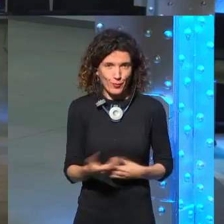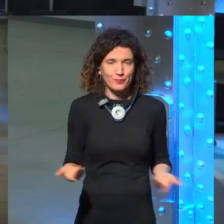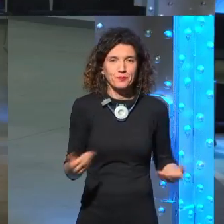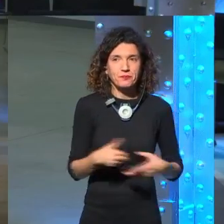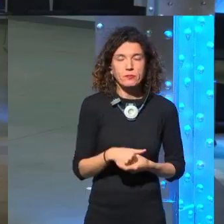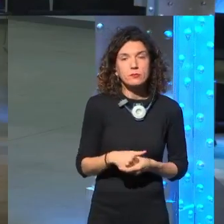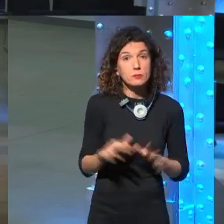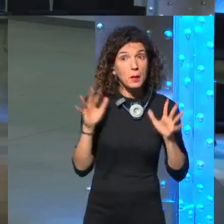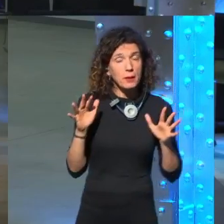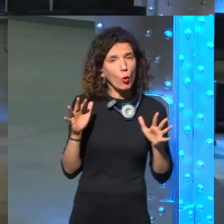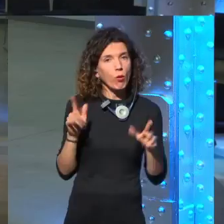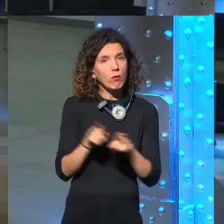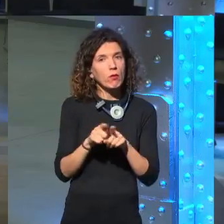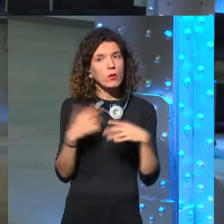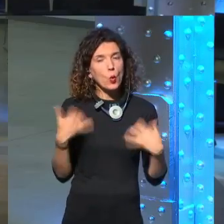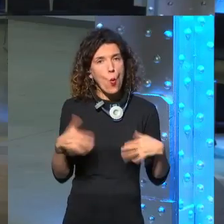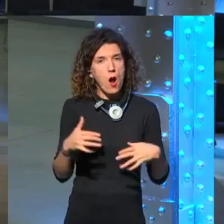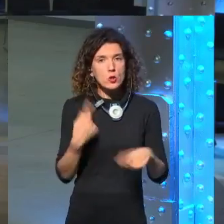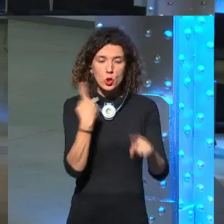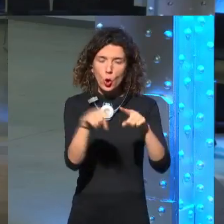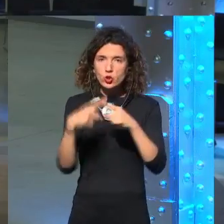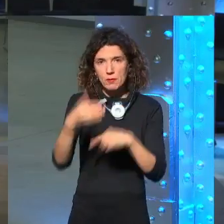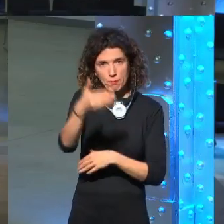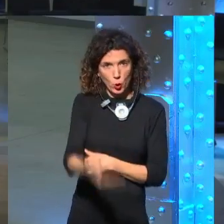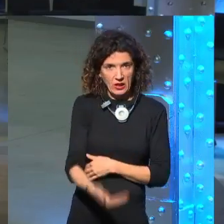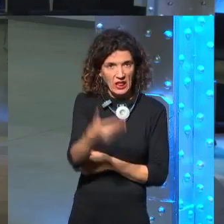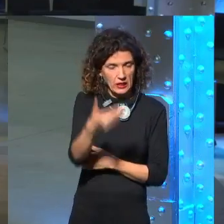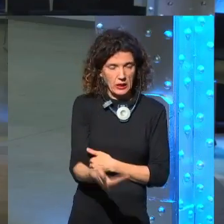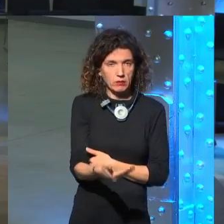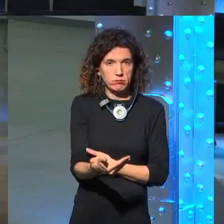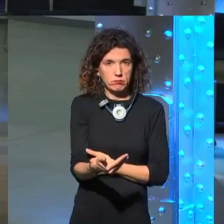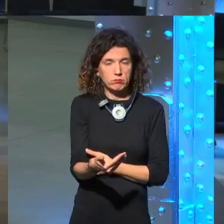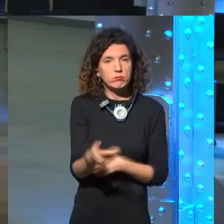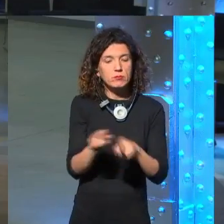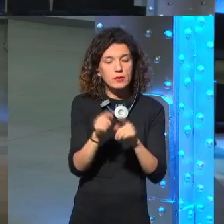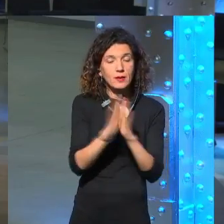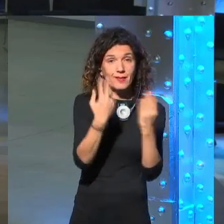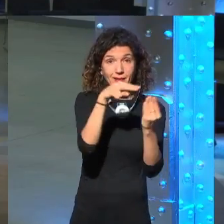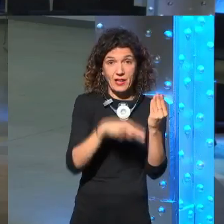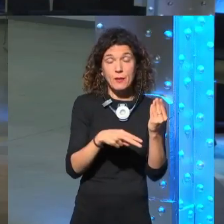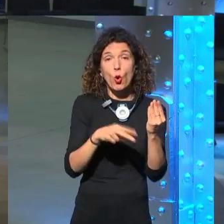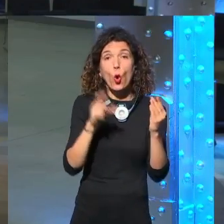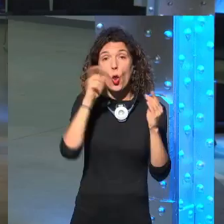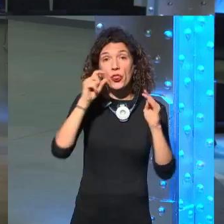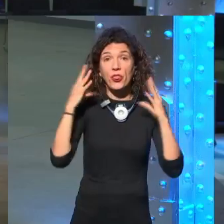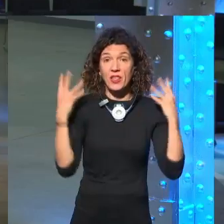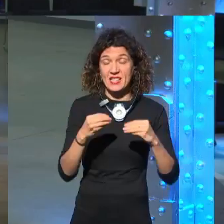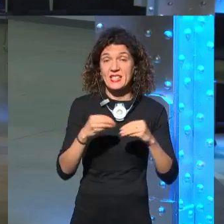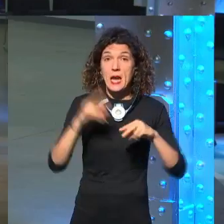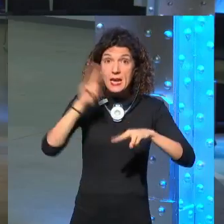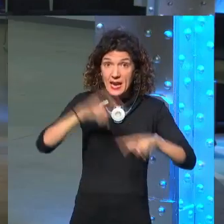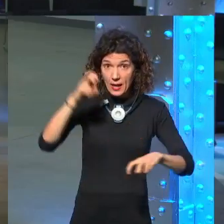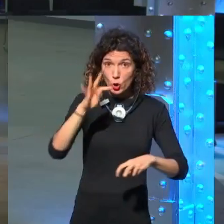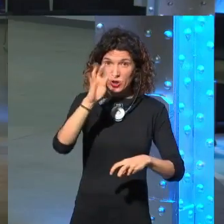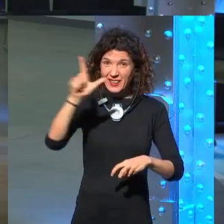these are very important. If anyone's read Taleb's book, The Black Swan, these are our black swan